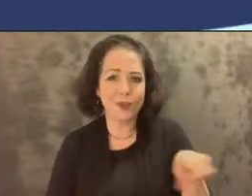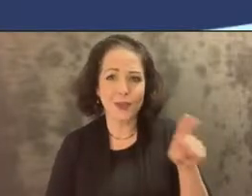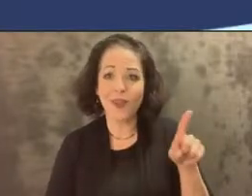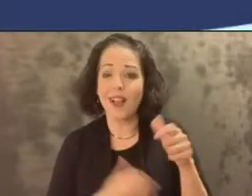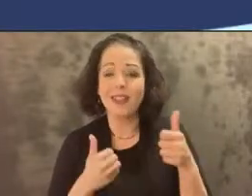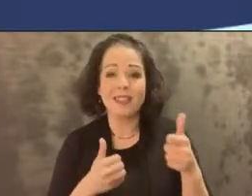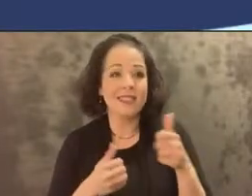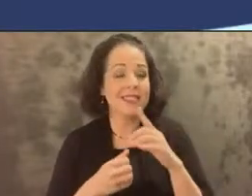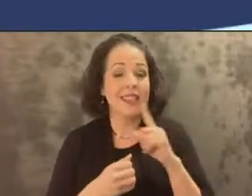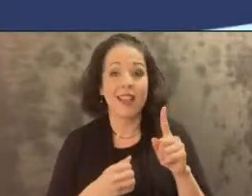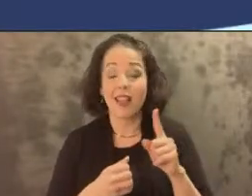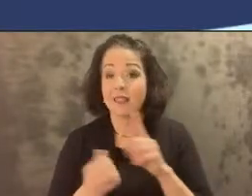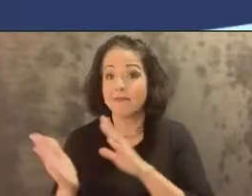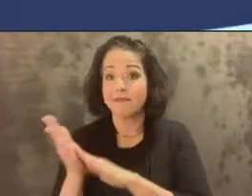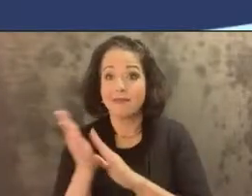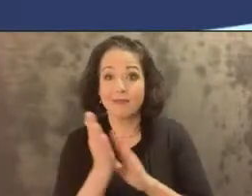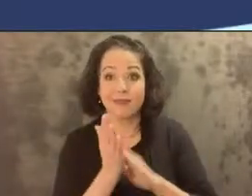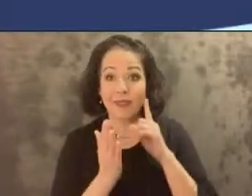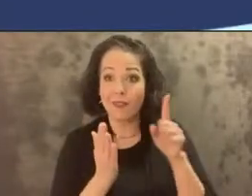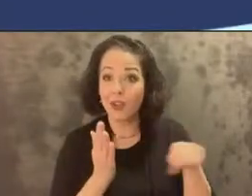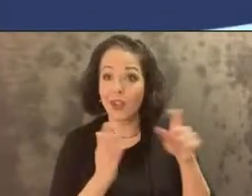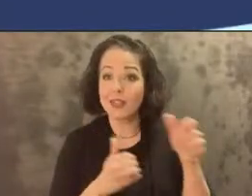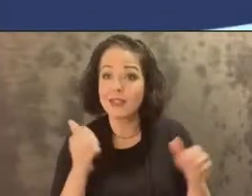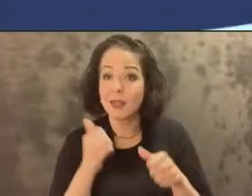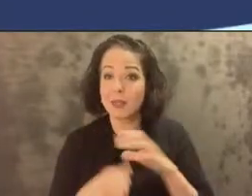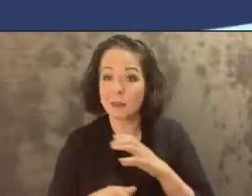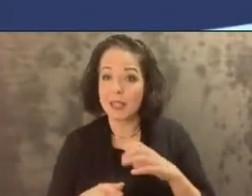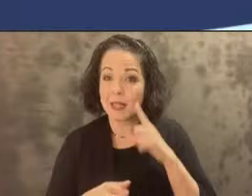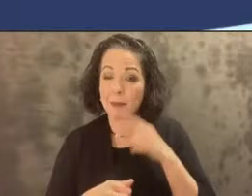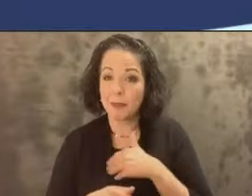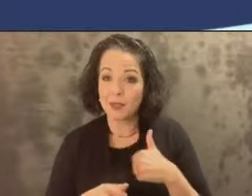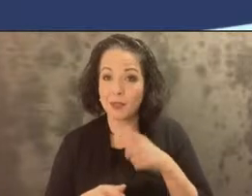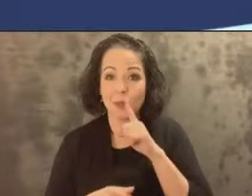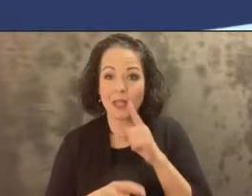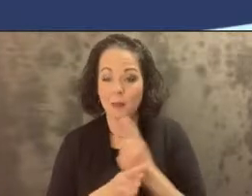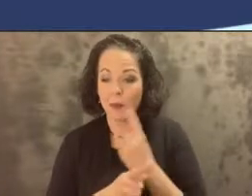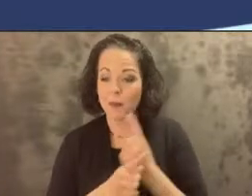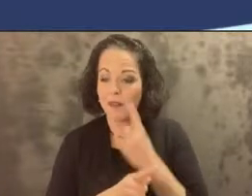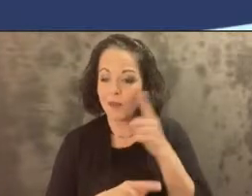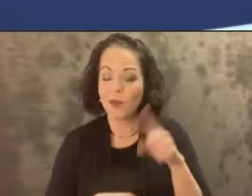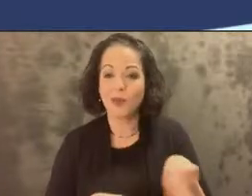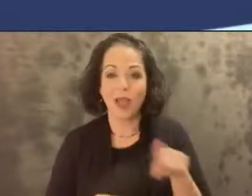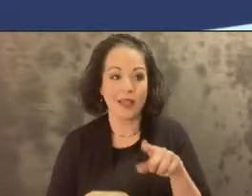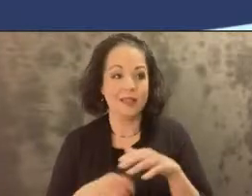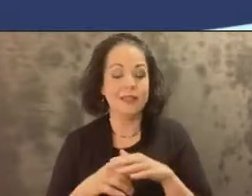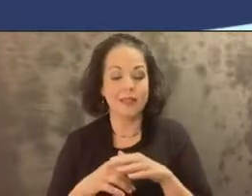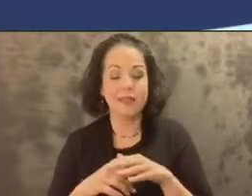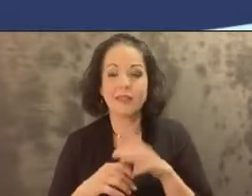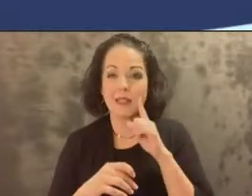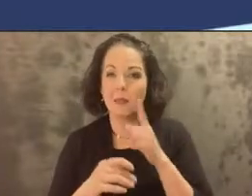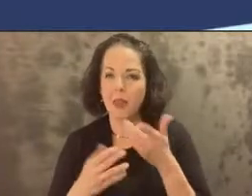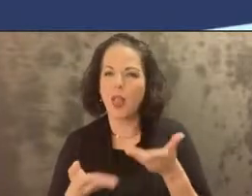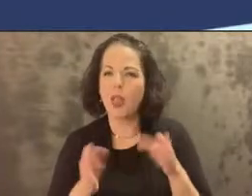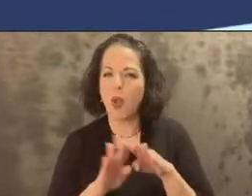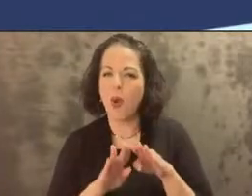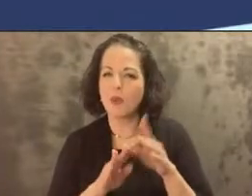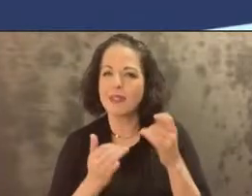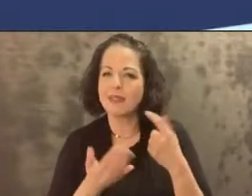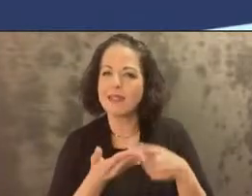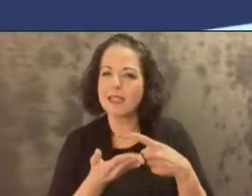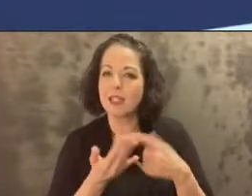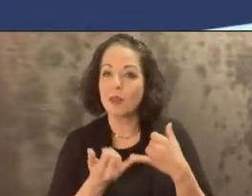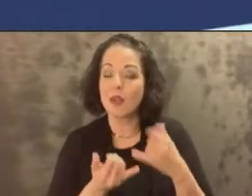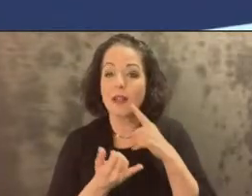subcommittee members. Really appropriate for us to be sort of closing our discussion today, focusing on